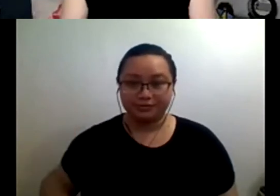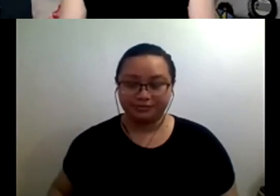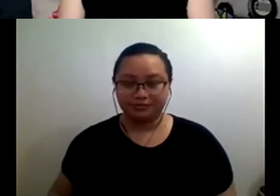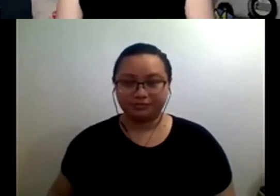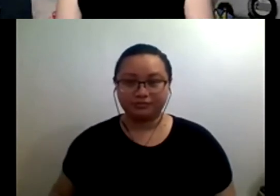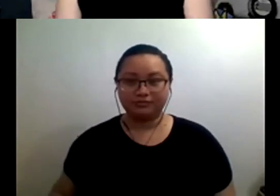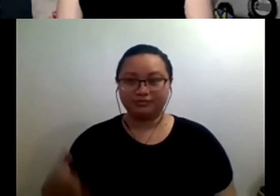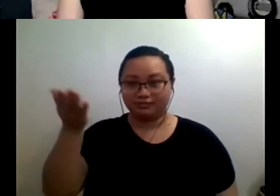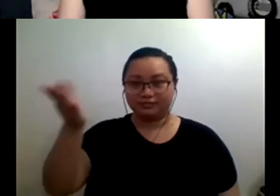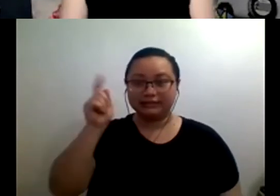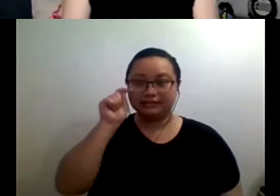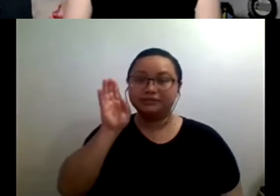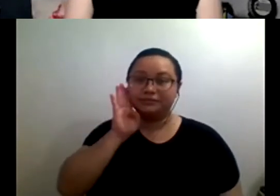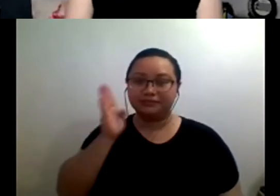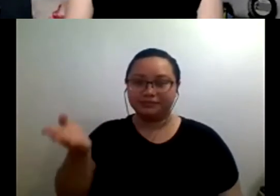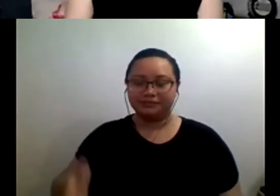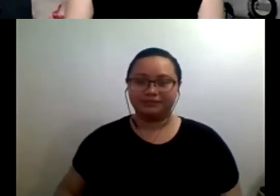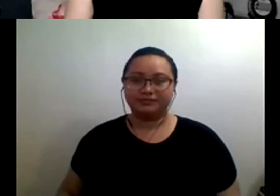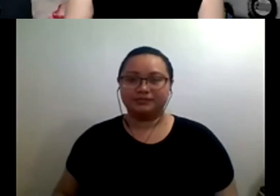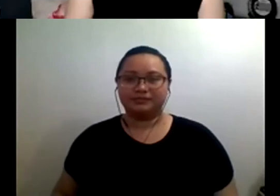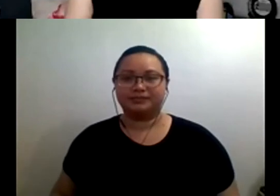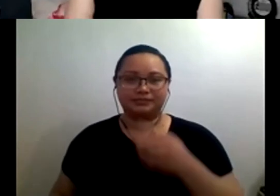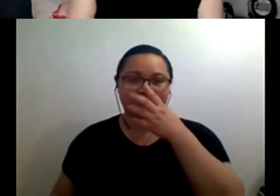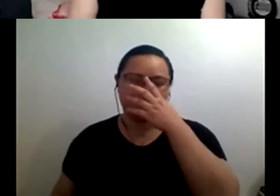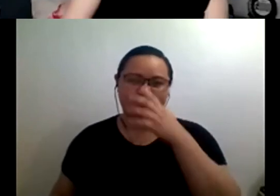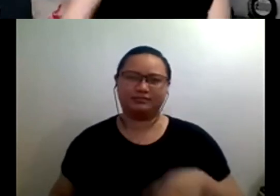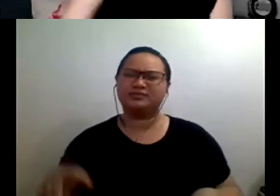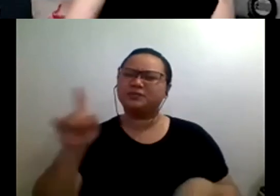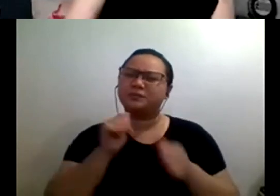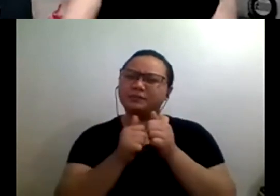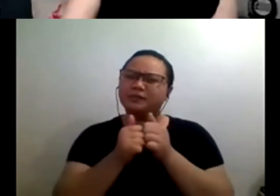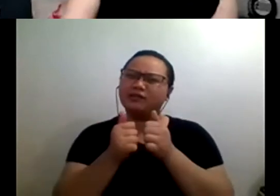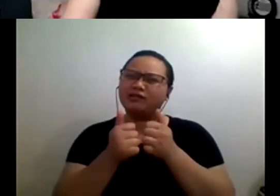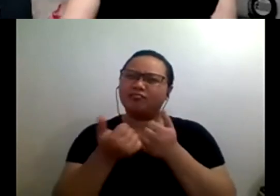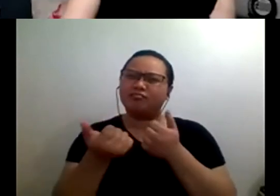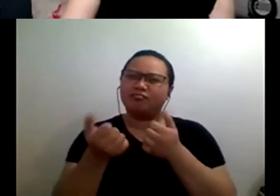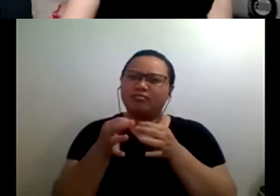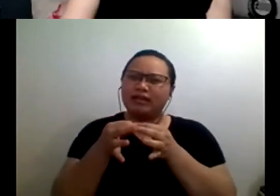Teacher Therese. What does to extend grace mean?